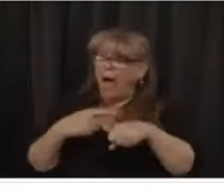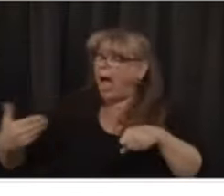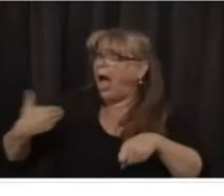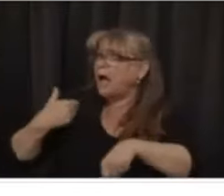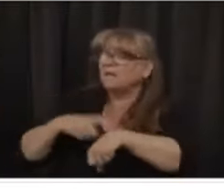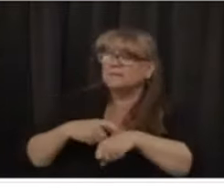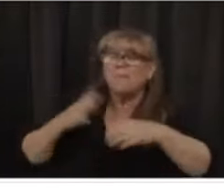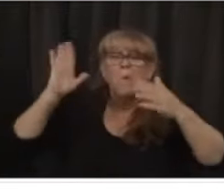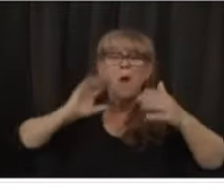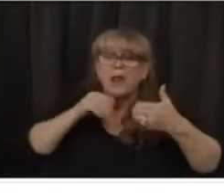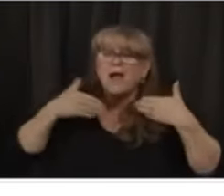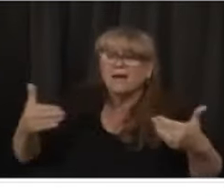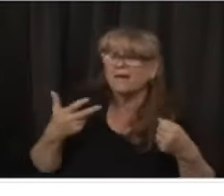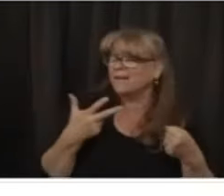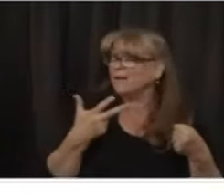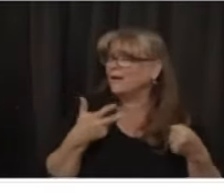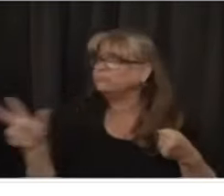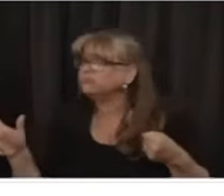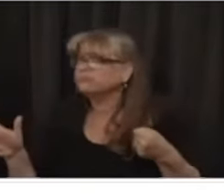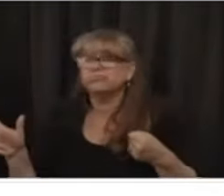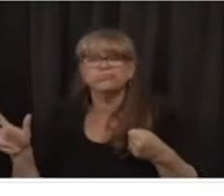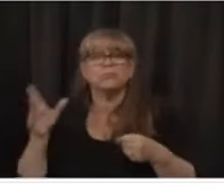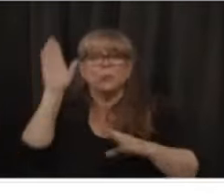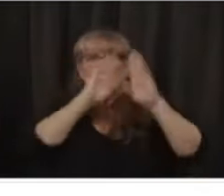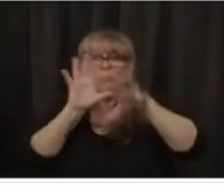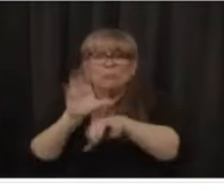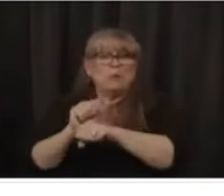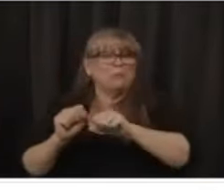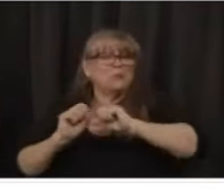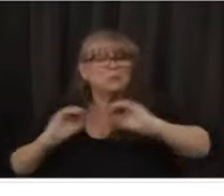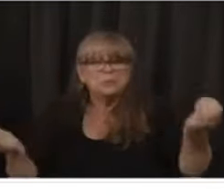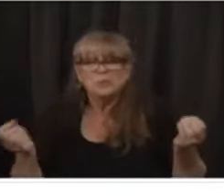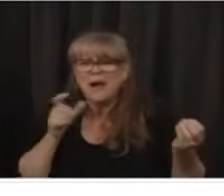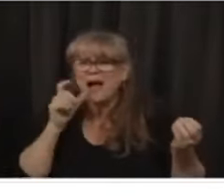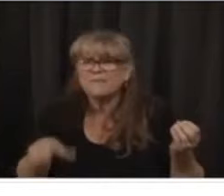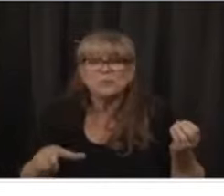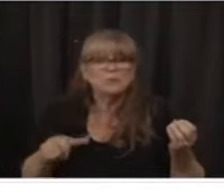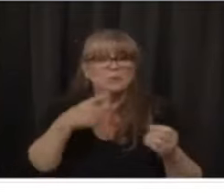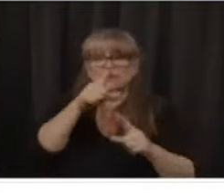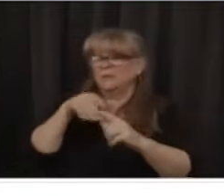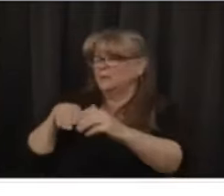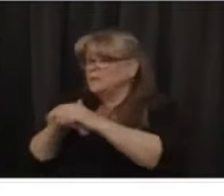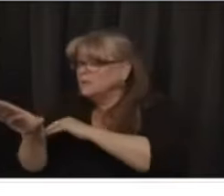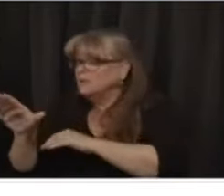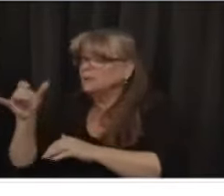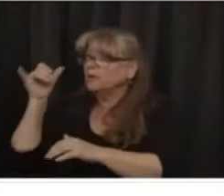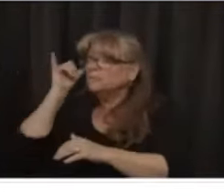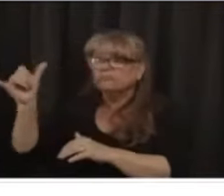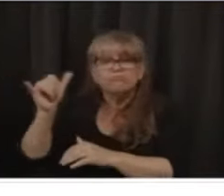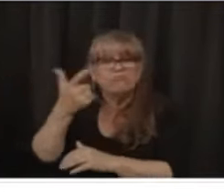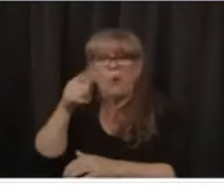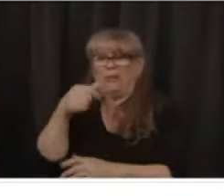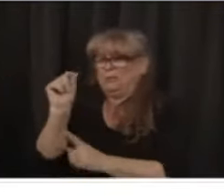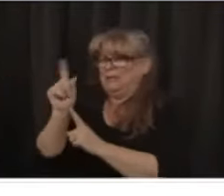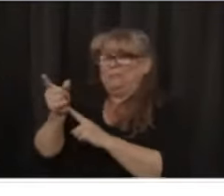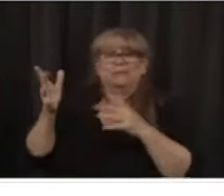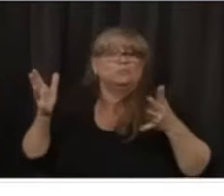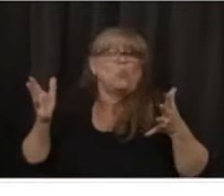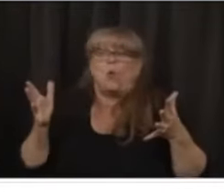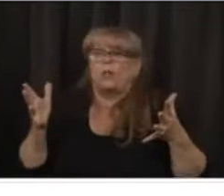having an appointment. You can get vaccinated. You'll be done in 20 minutes. People who are planning to get